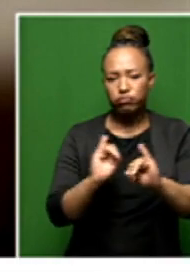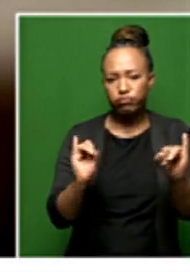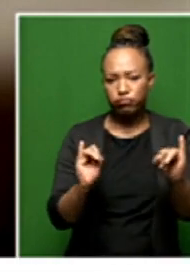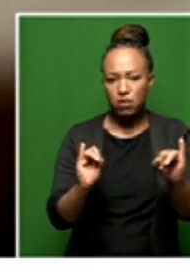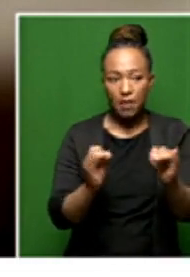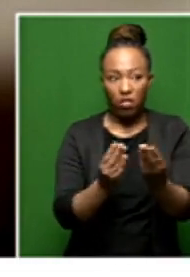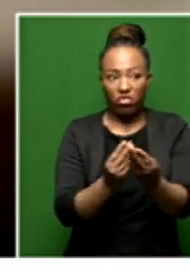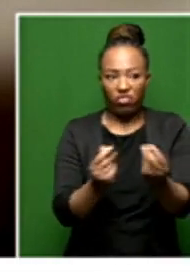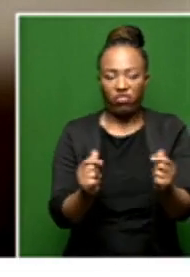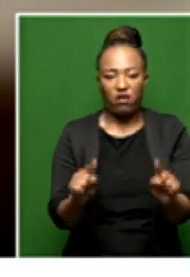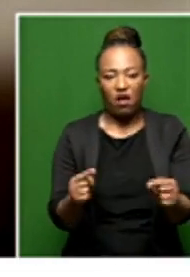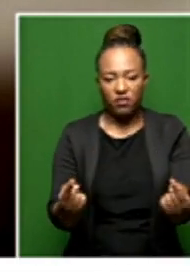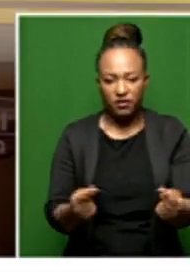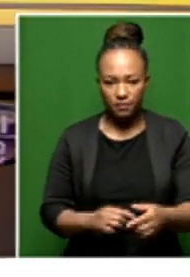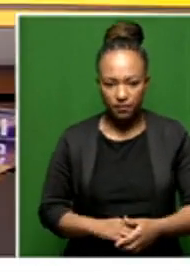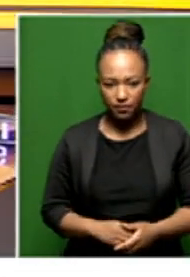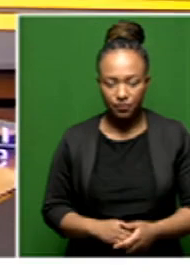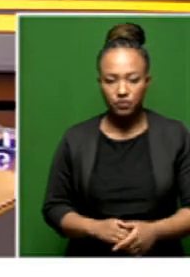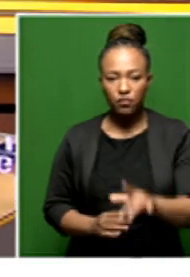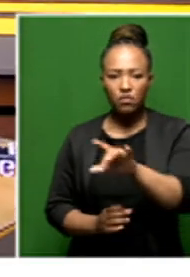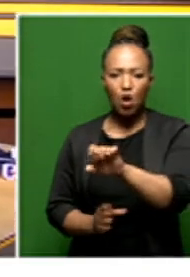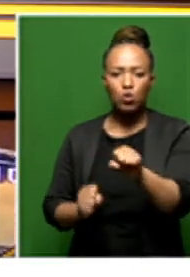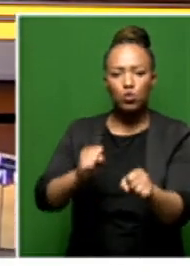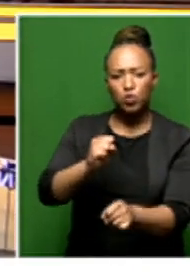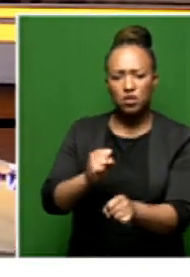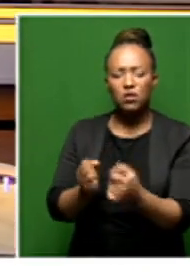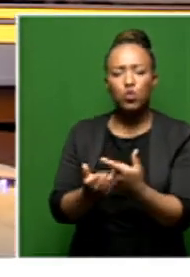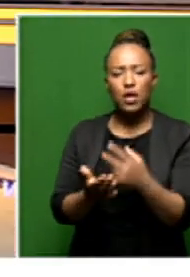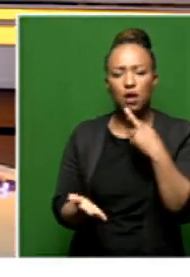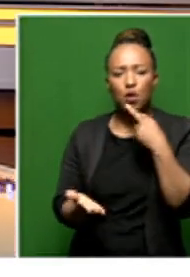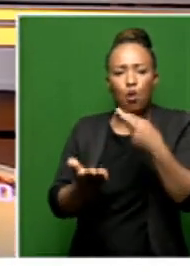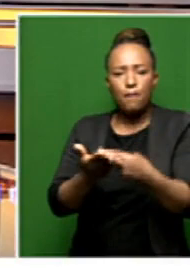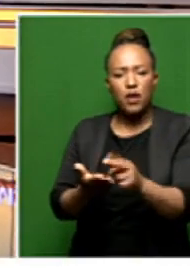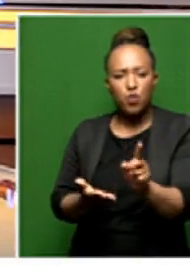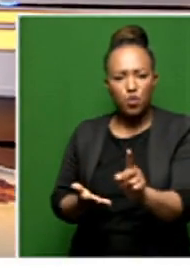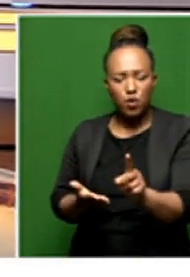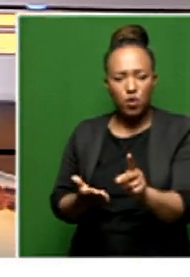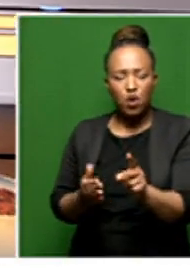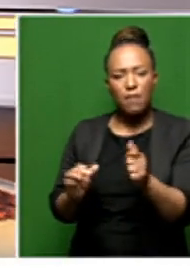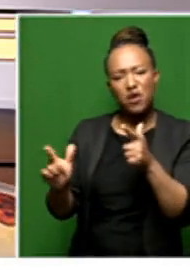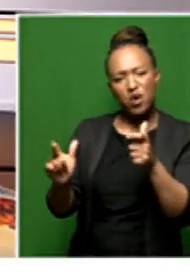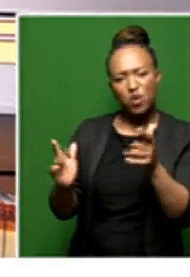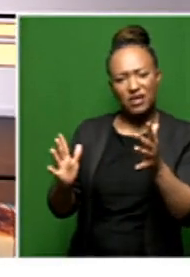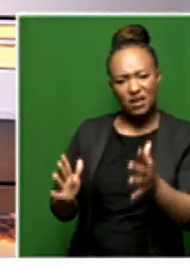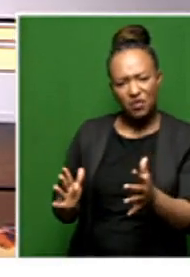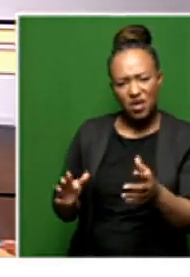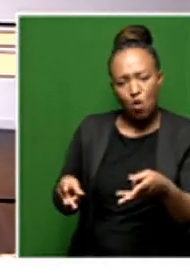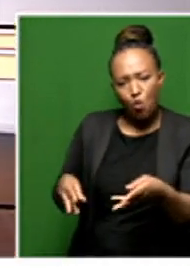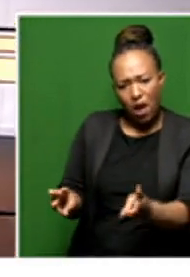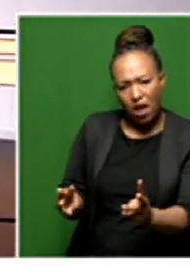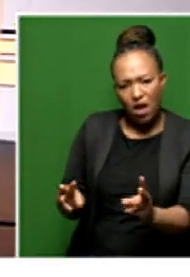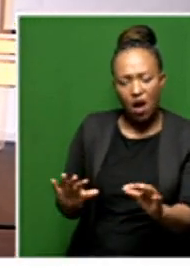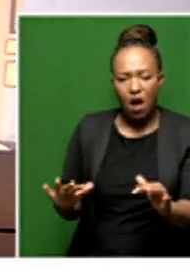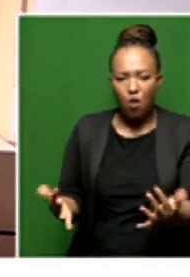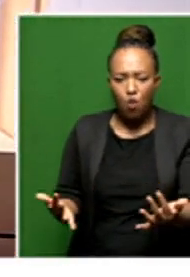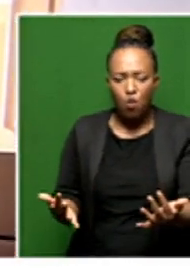go away. So just in conclusion, what would you recommend? Is it a regulatory issue? How do we